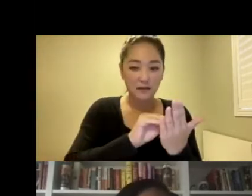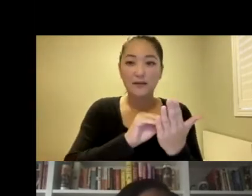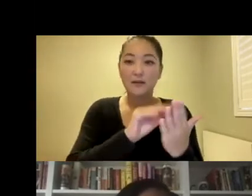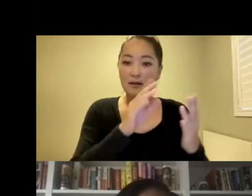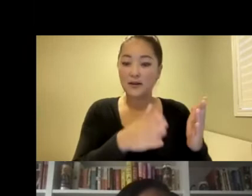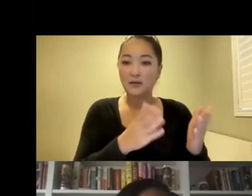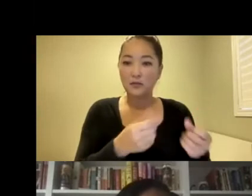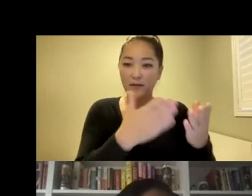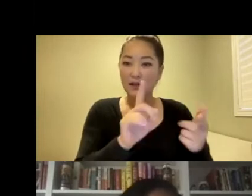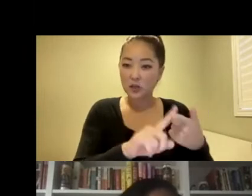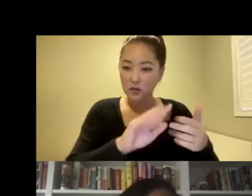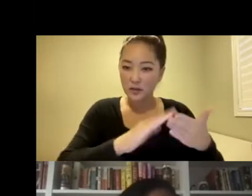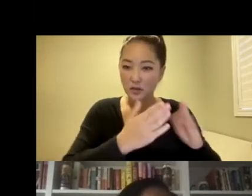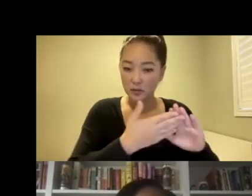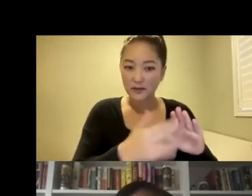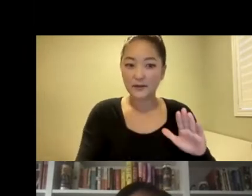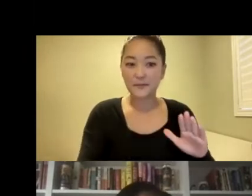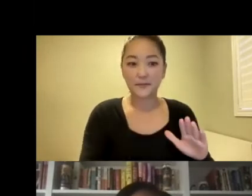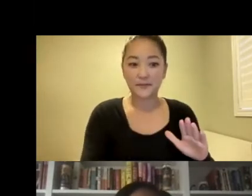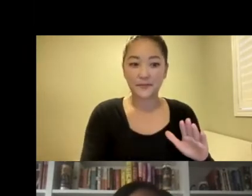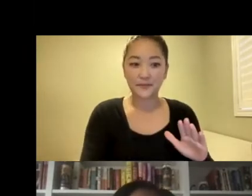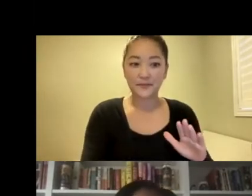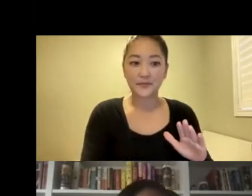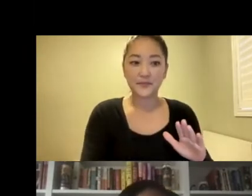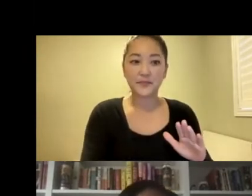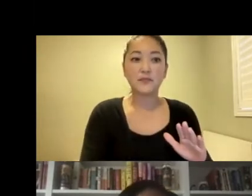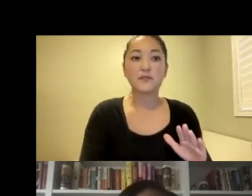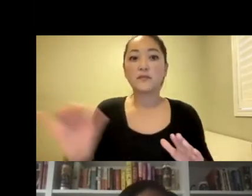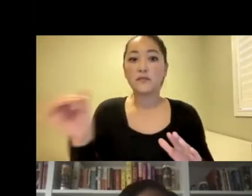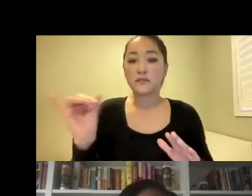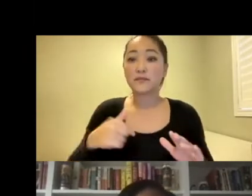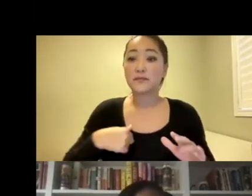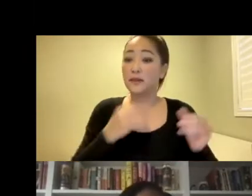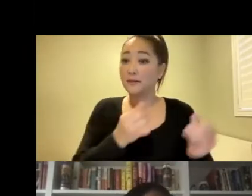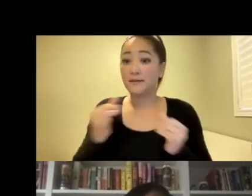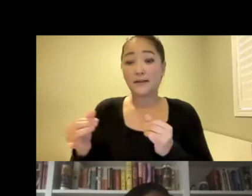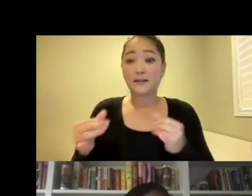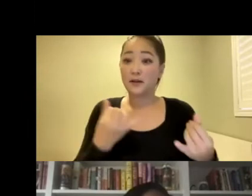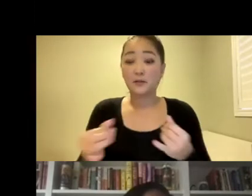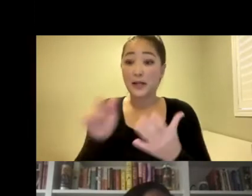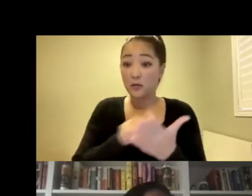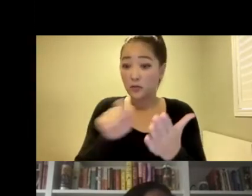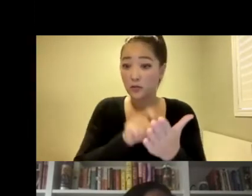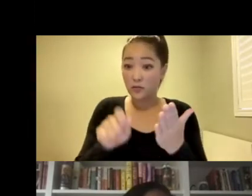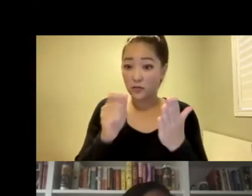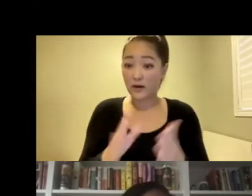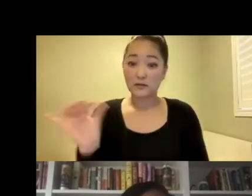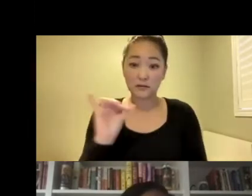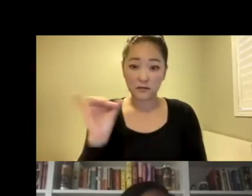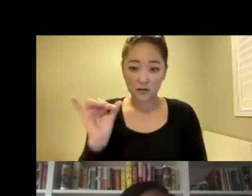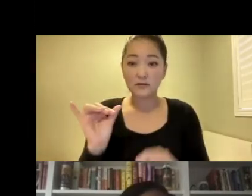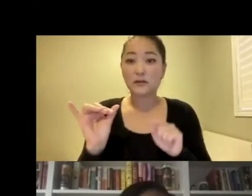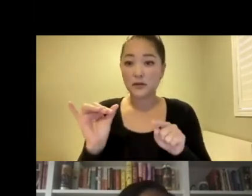community. And I also am an individual playwright, and so my transition